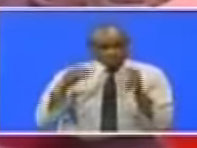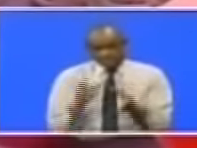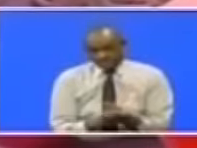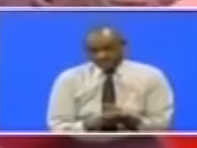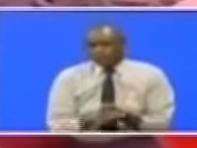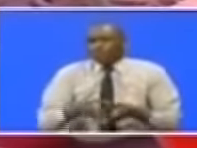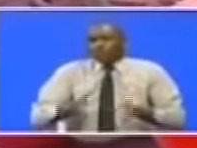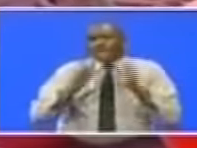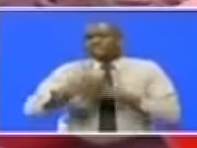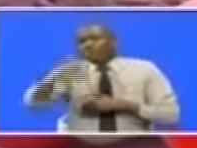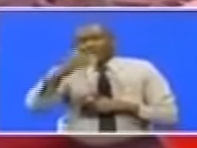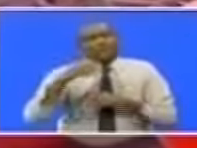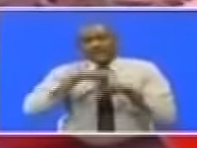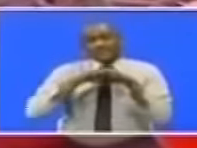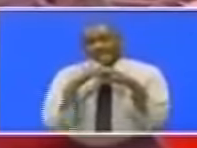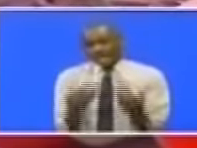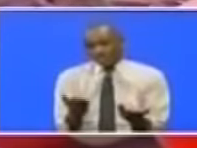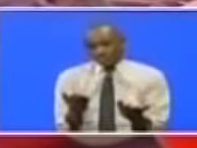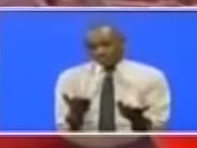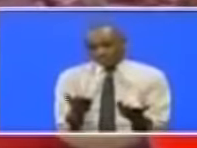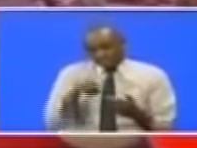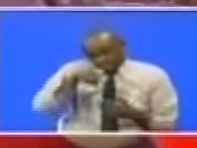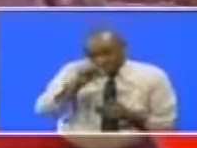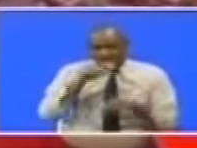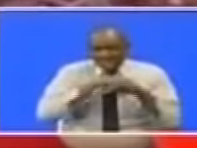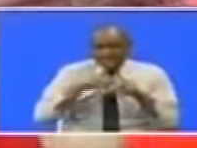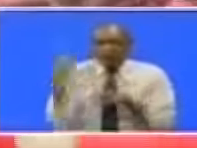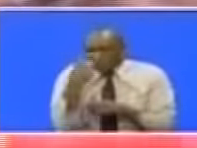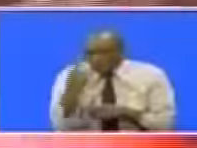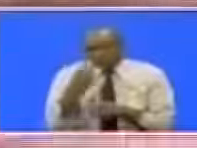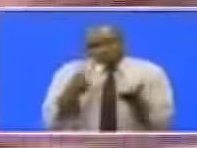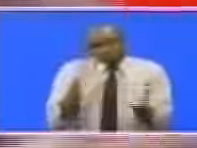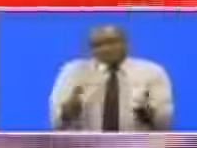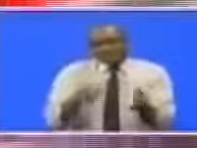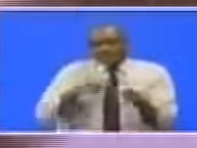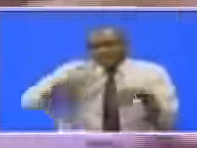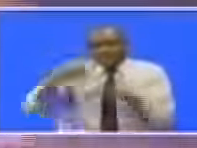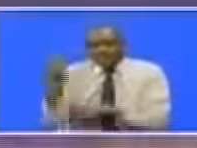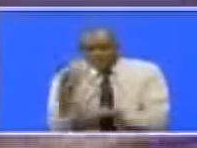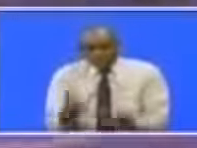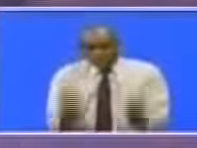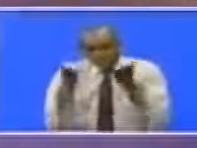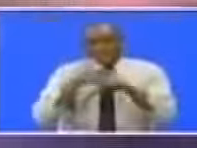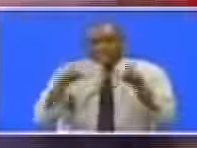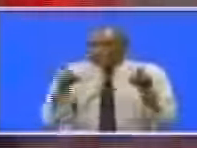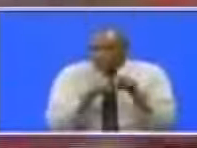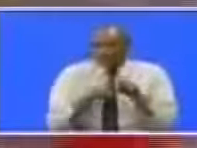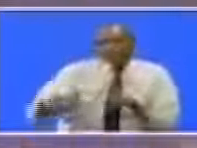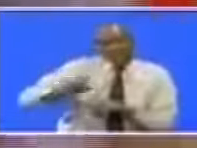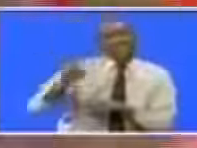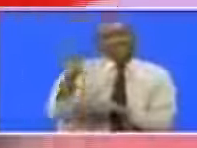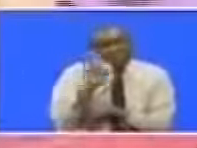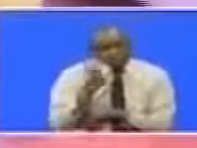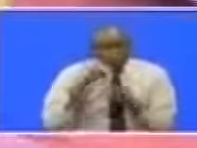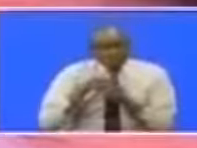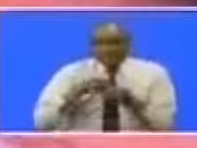is the way forward for Africa? African countries must not only have to raise farm productivity, it must also add value in its